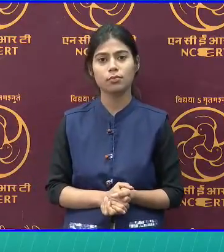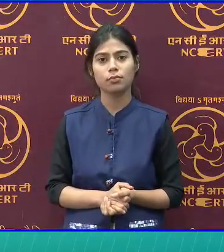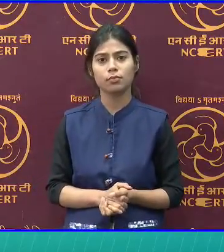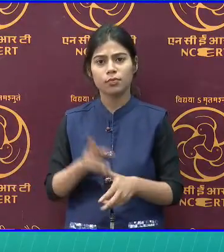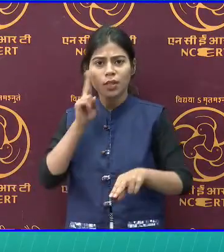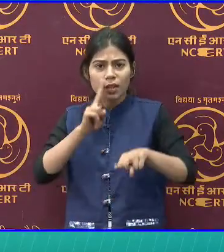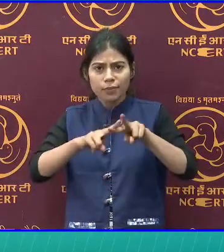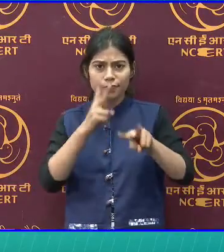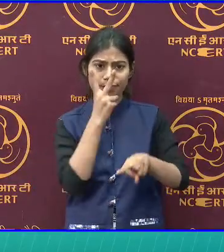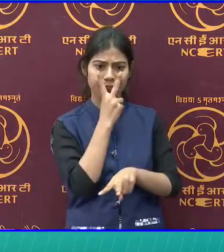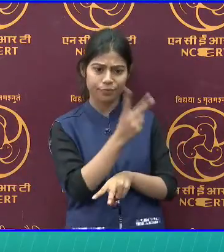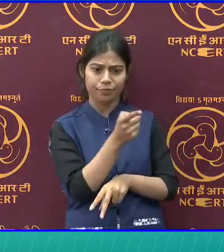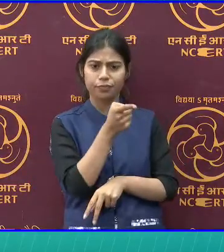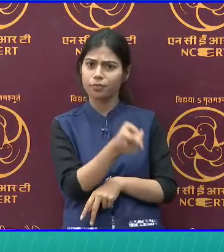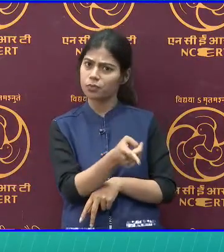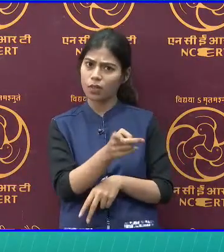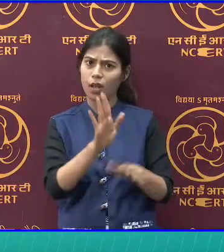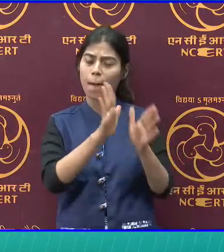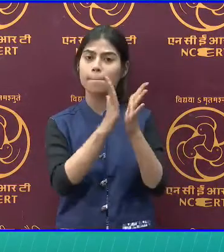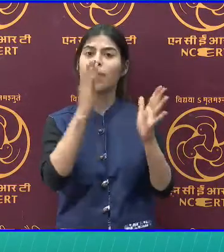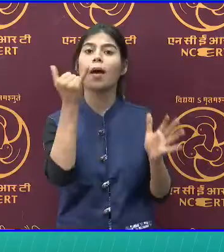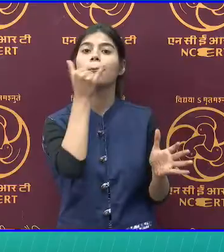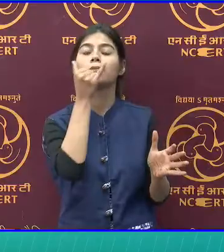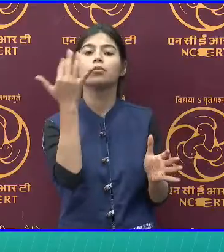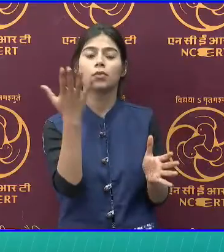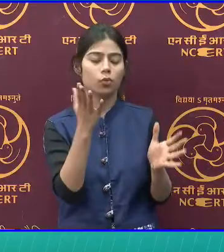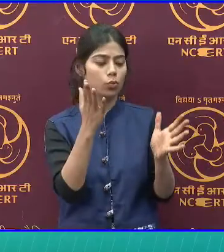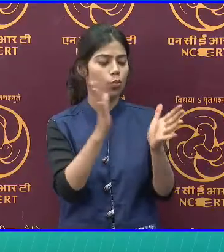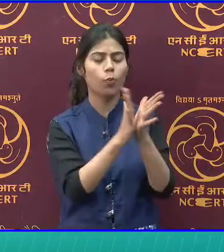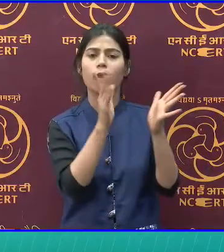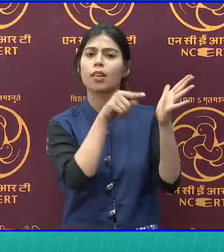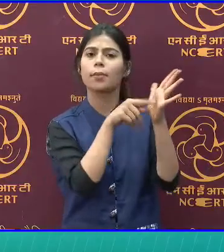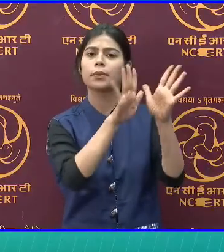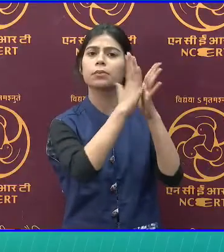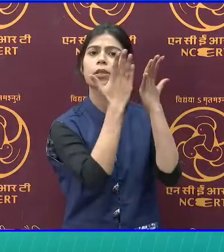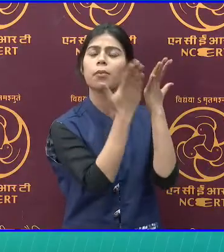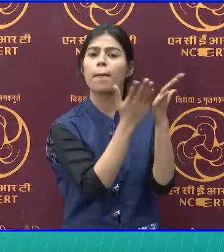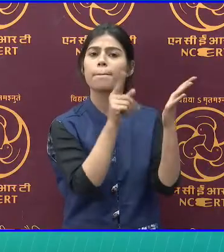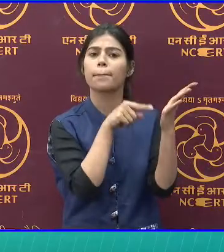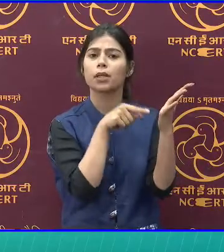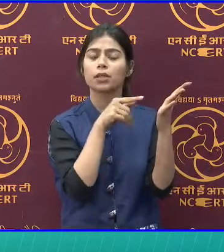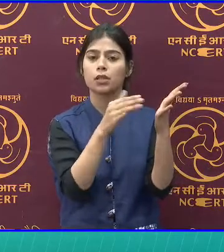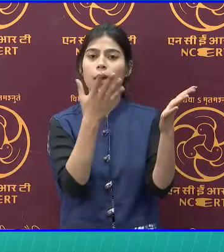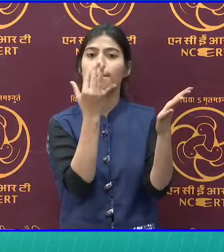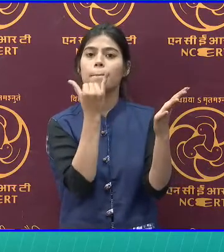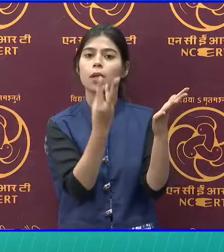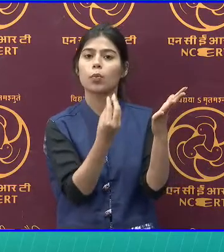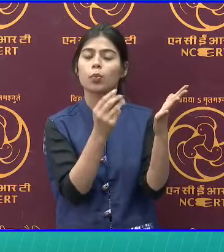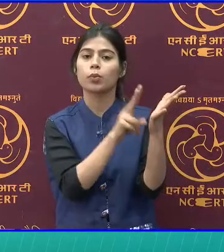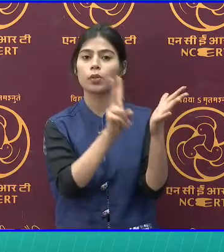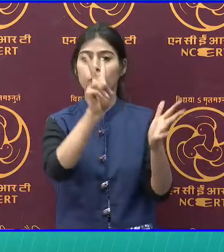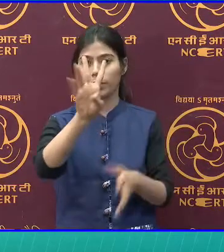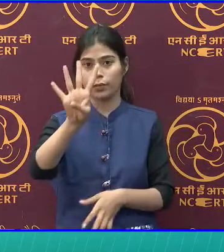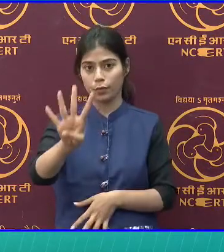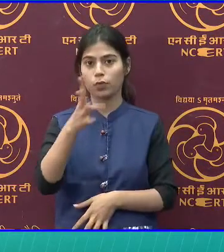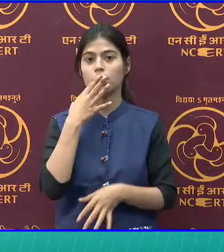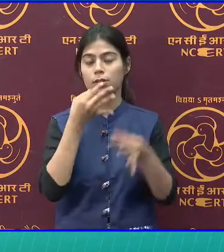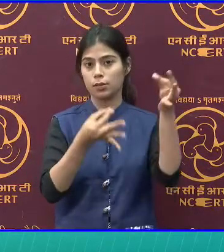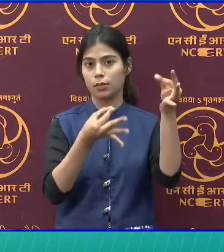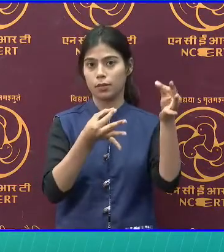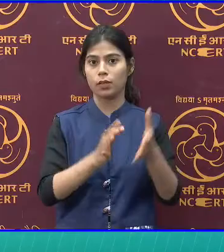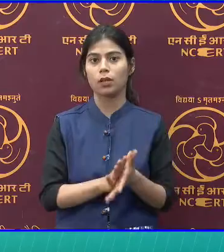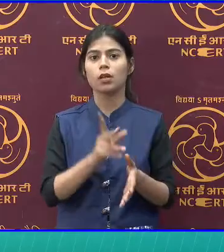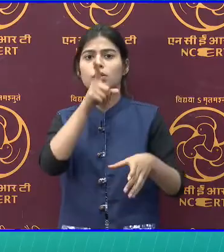look at, for example, the page number 24, 25 in this book, there are questions. A lot of